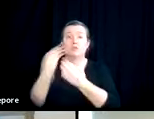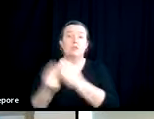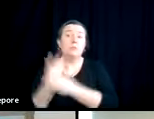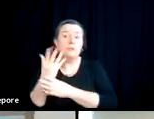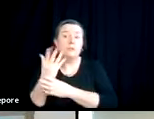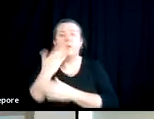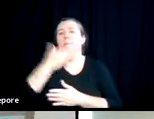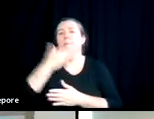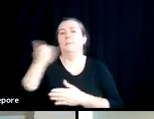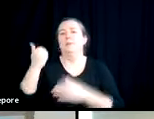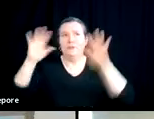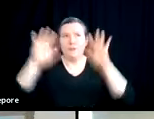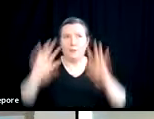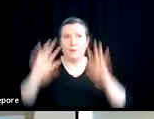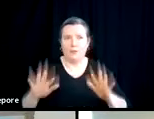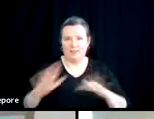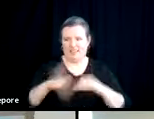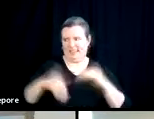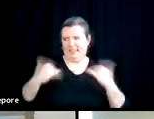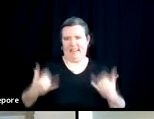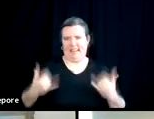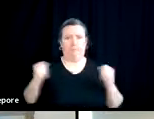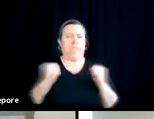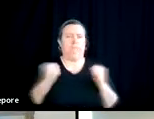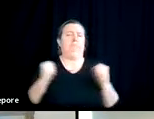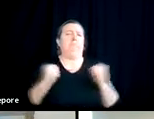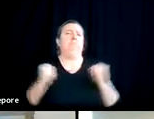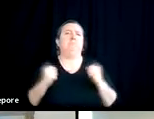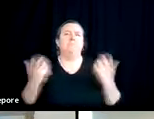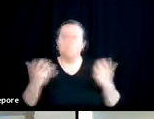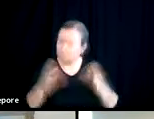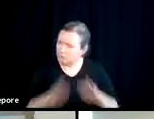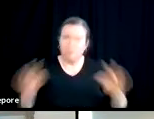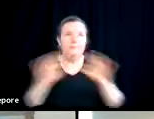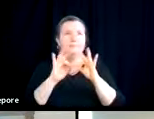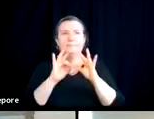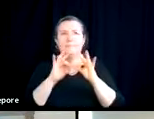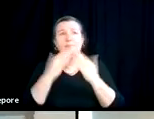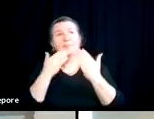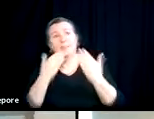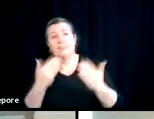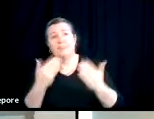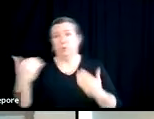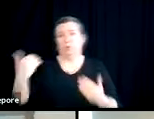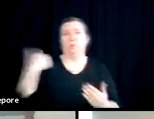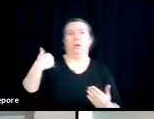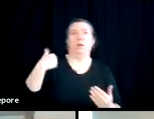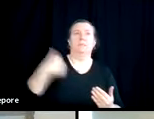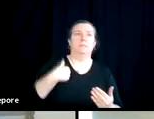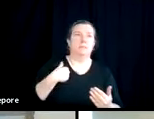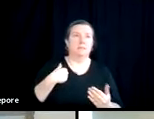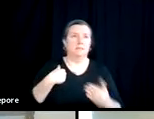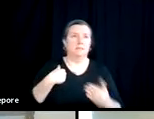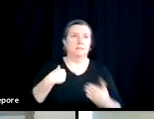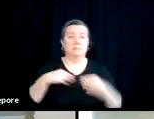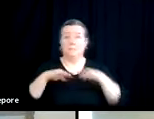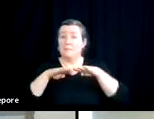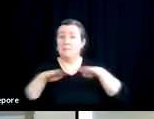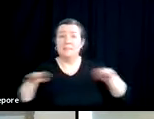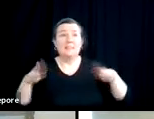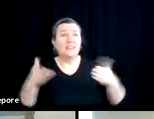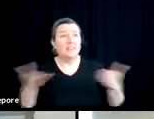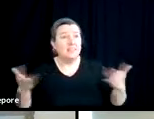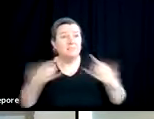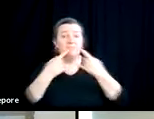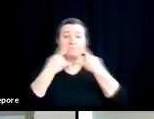are not insignificant. So thank you for reminding us the basics still matter, and they still make a